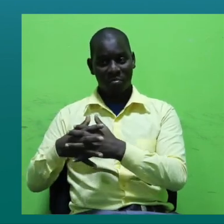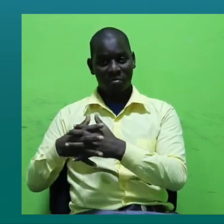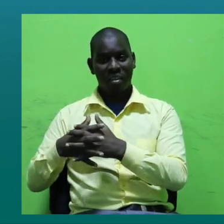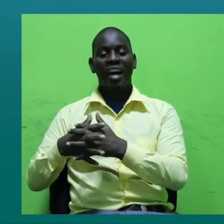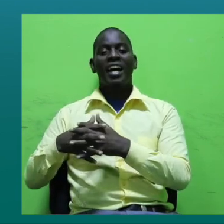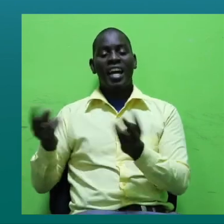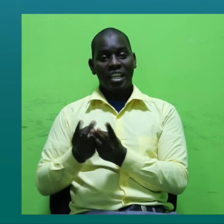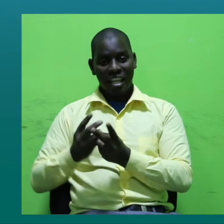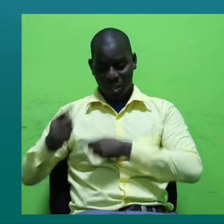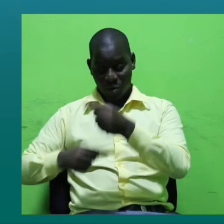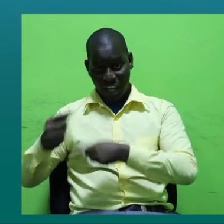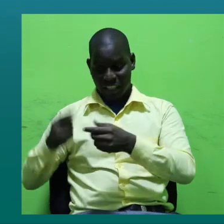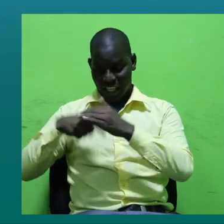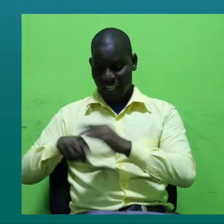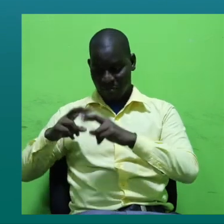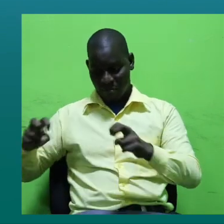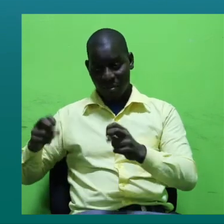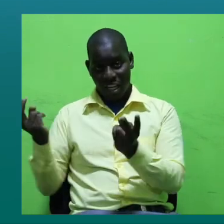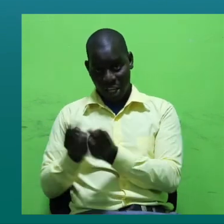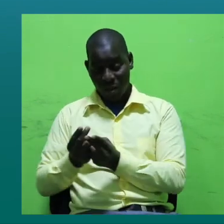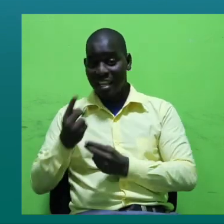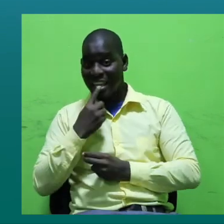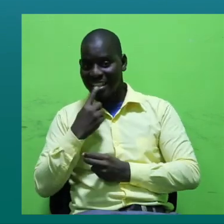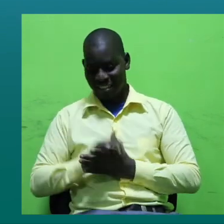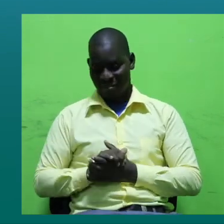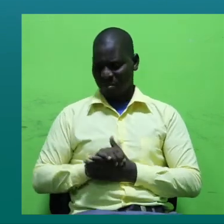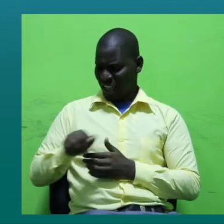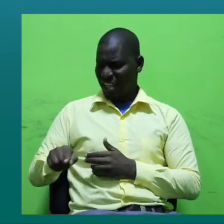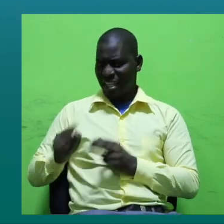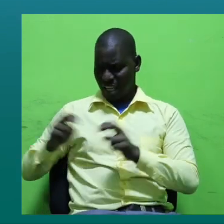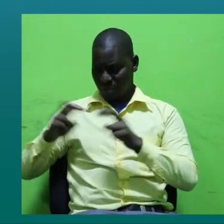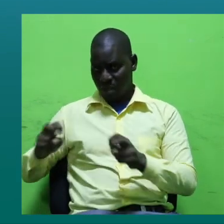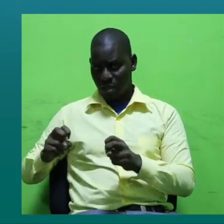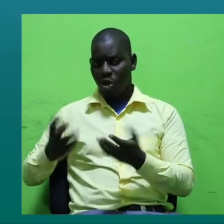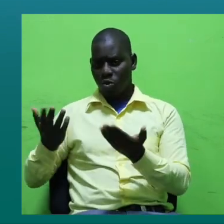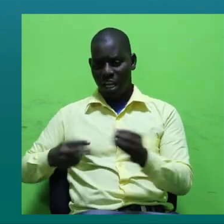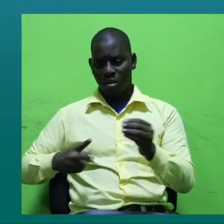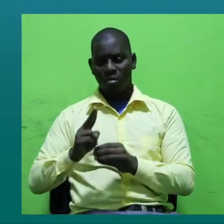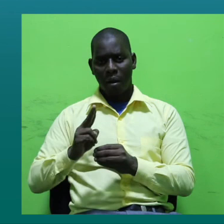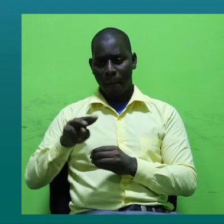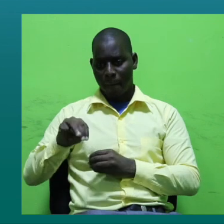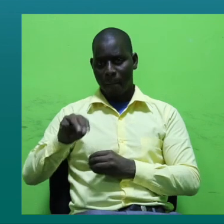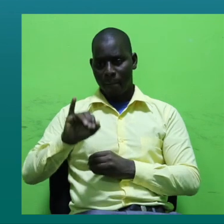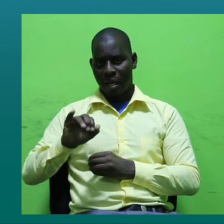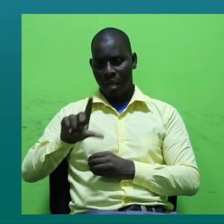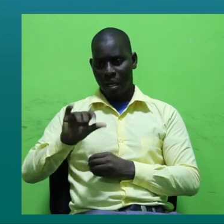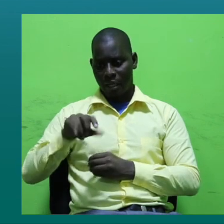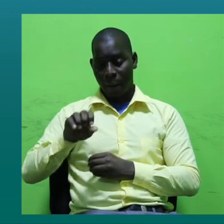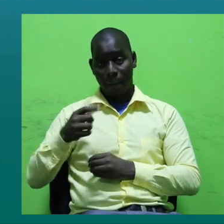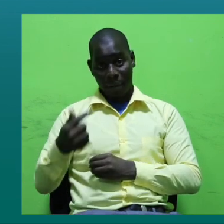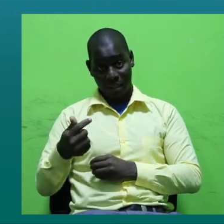lot of moisture. So the data proves that hypothesis correct, and the hypothesis is